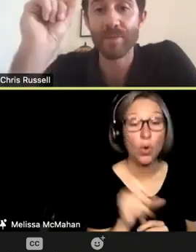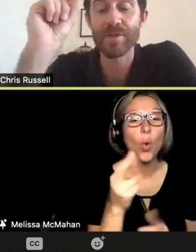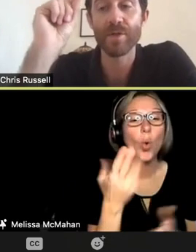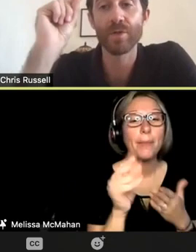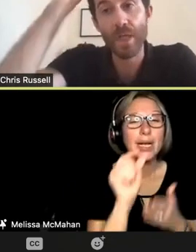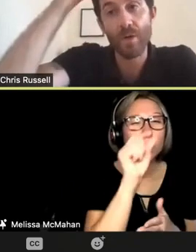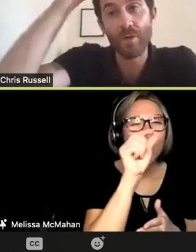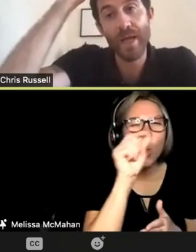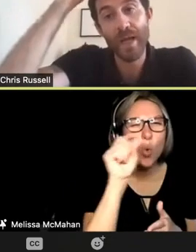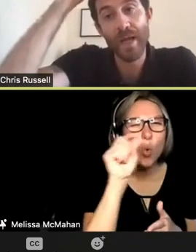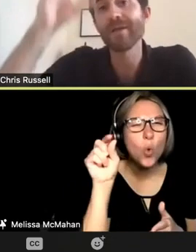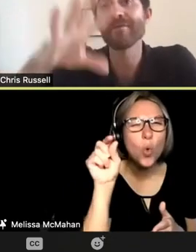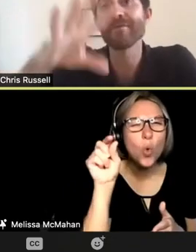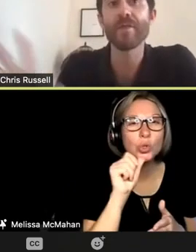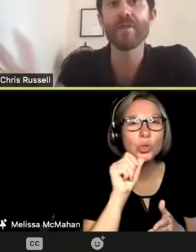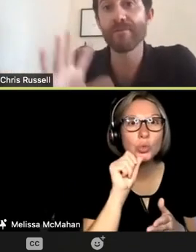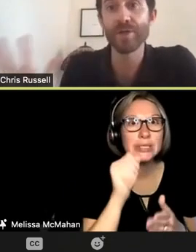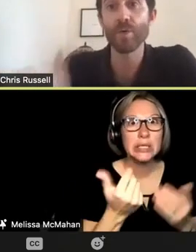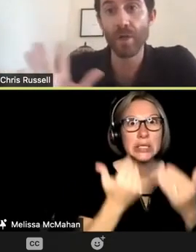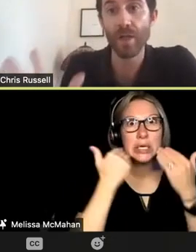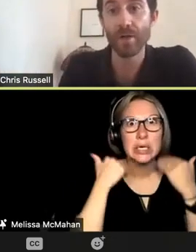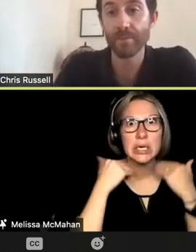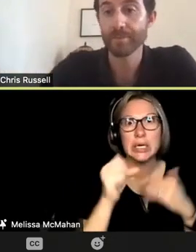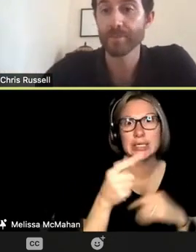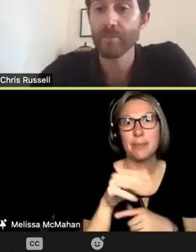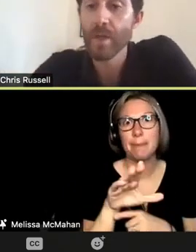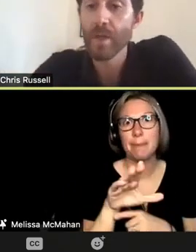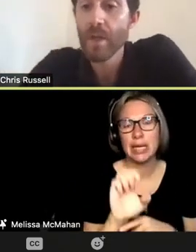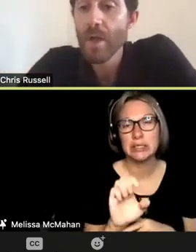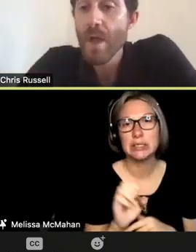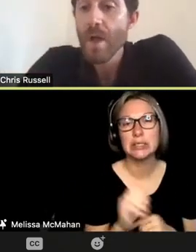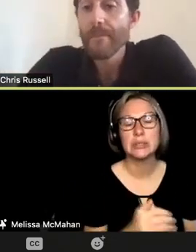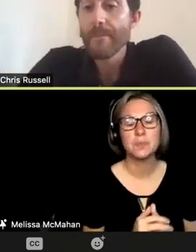as possible so that they don't take up any of the other visual clutter.